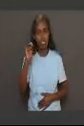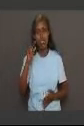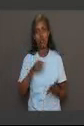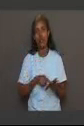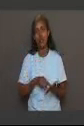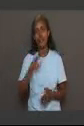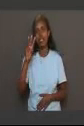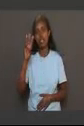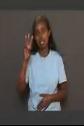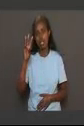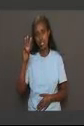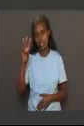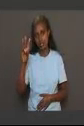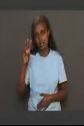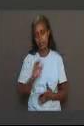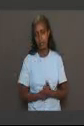or